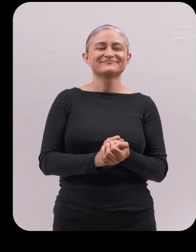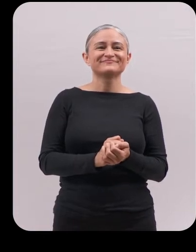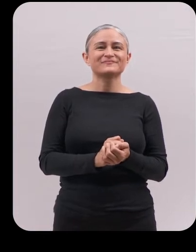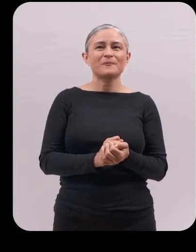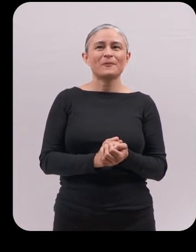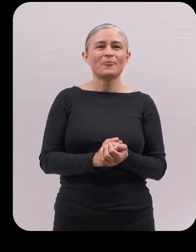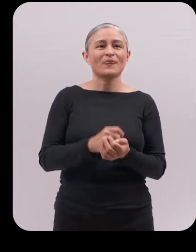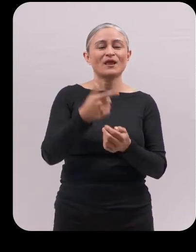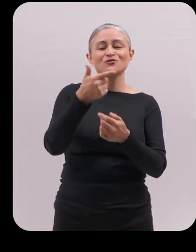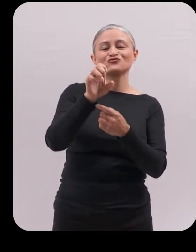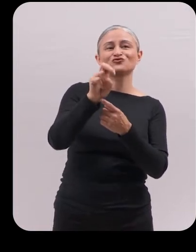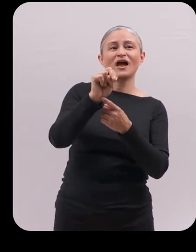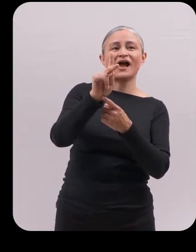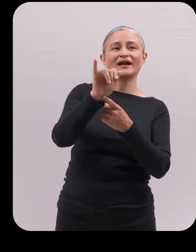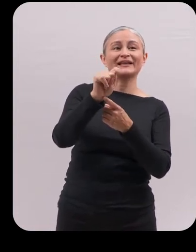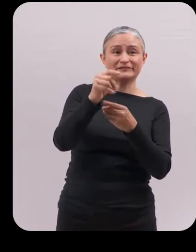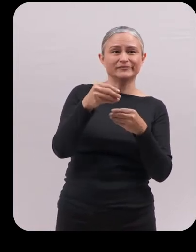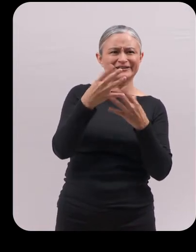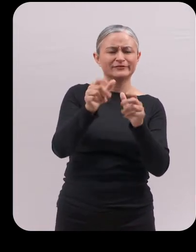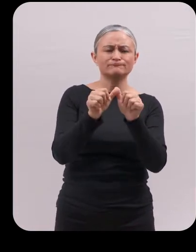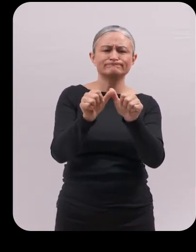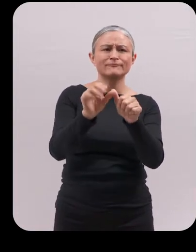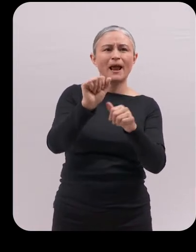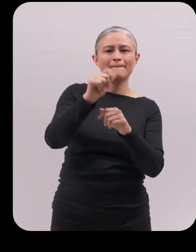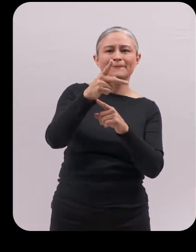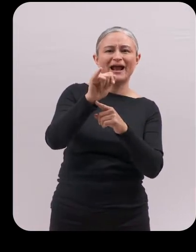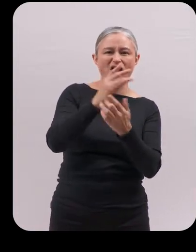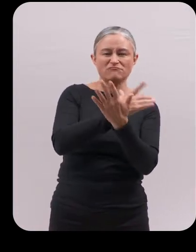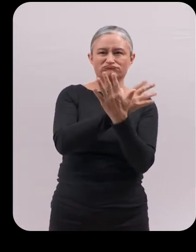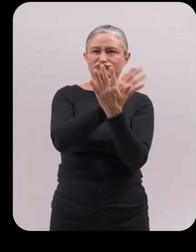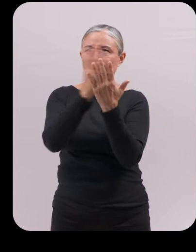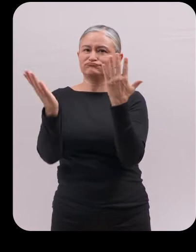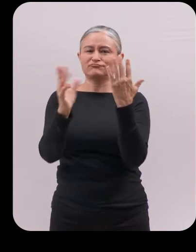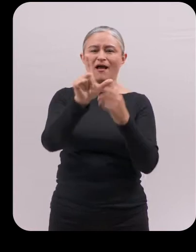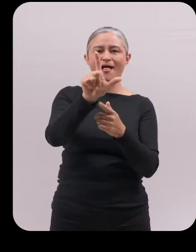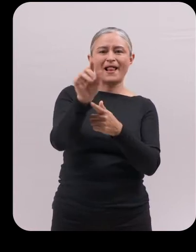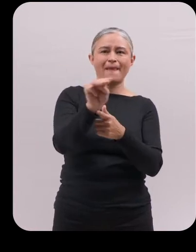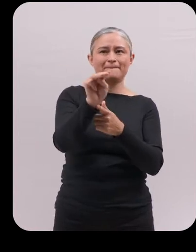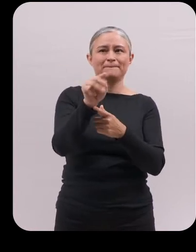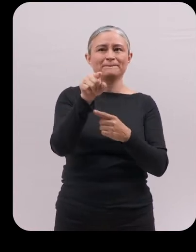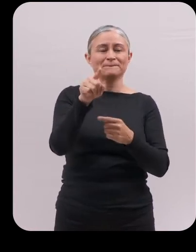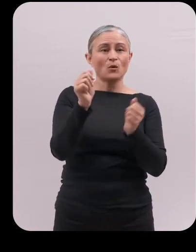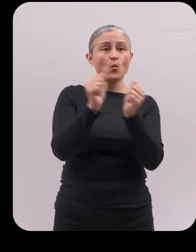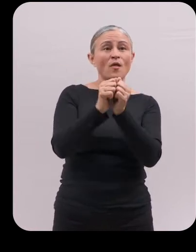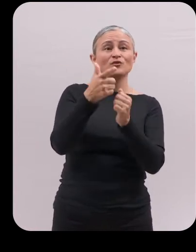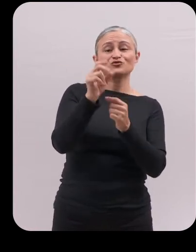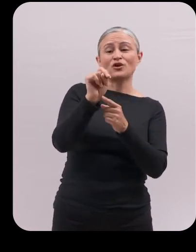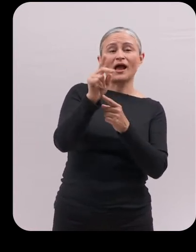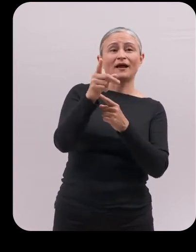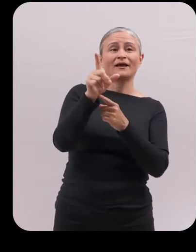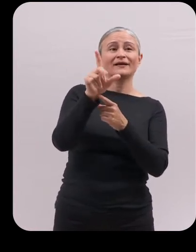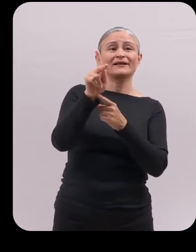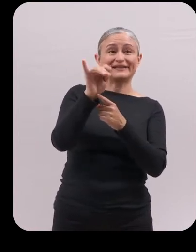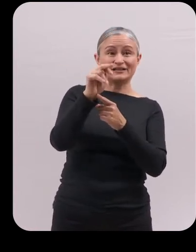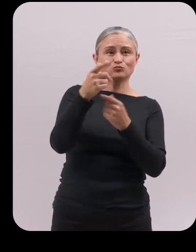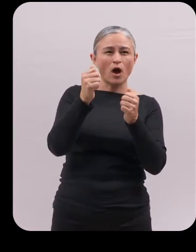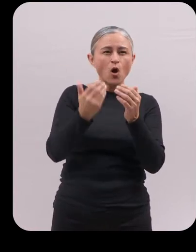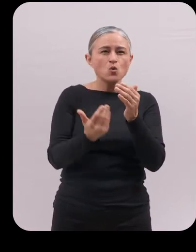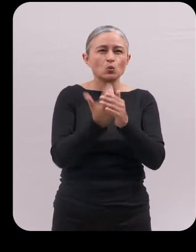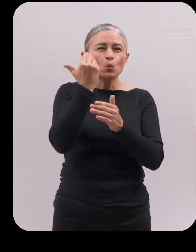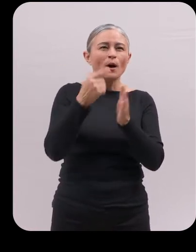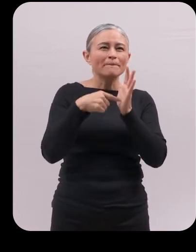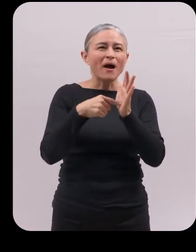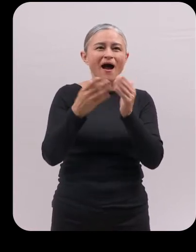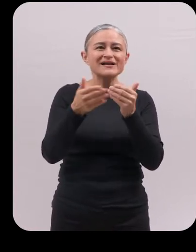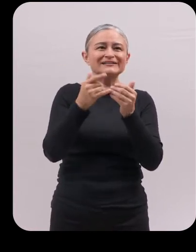GenKit gives you a consistent API across LLMs. And with GenKit, trying a new model is just as easy as